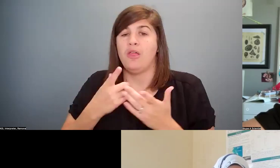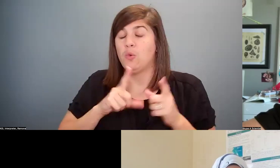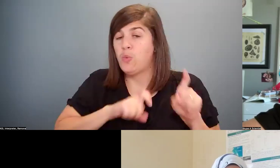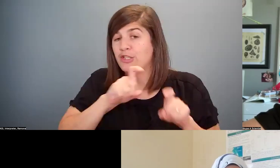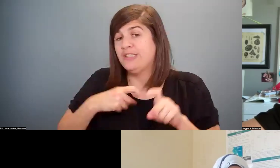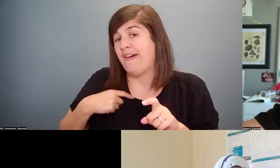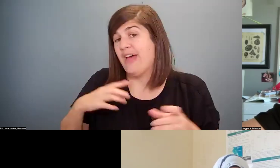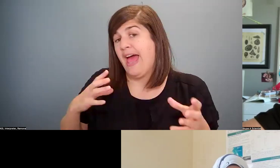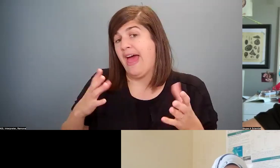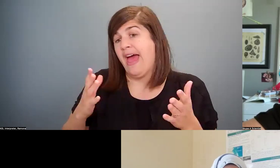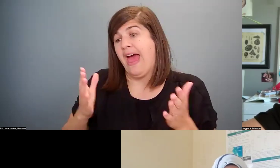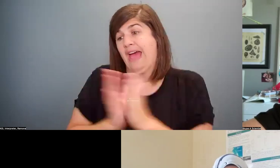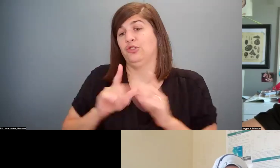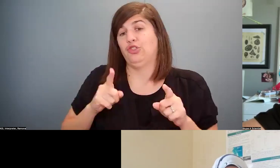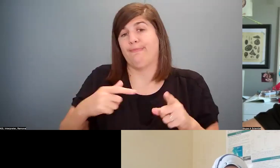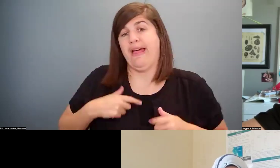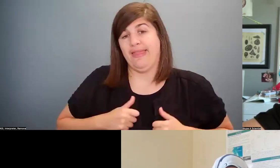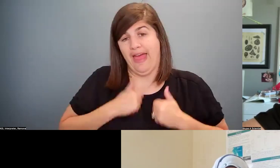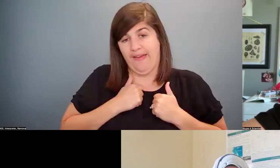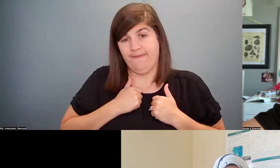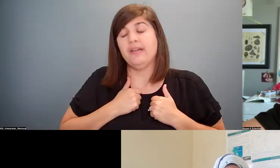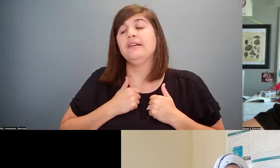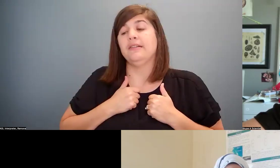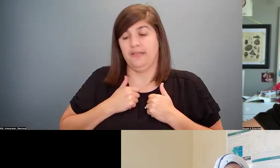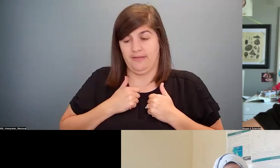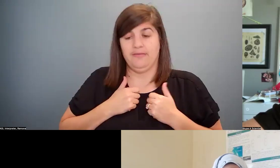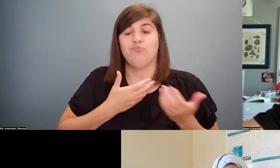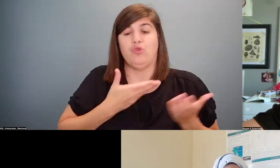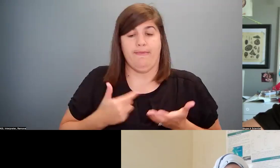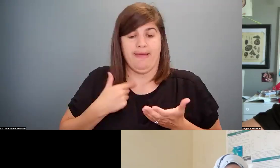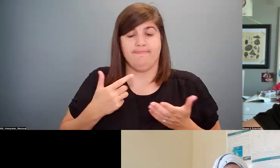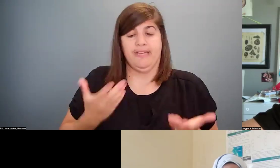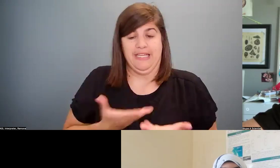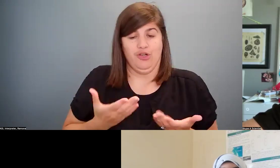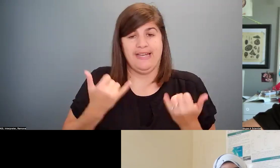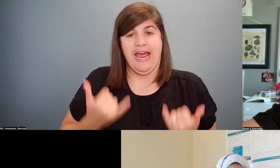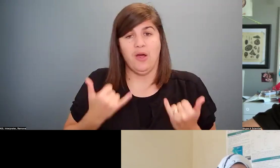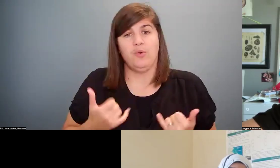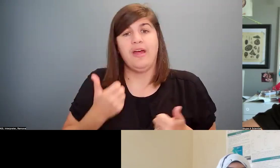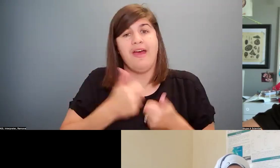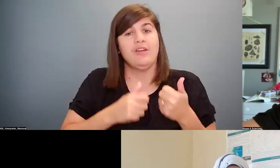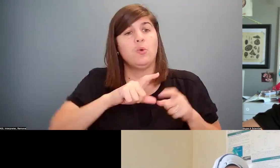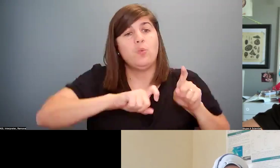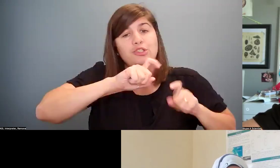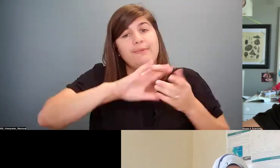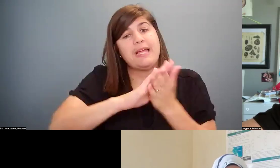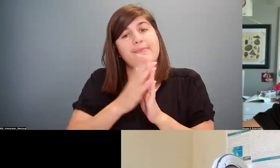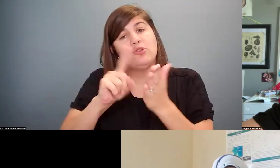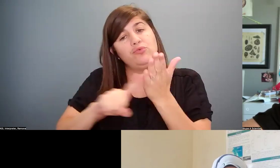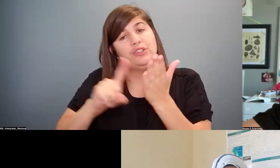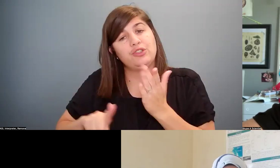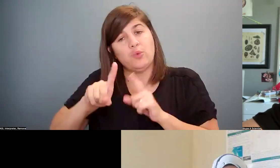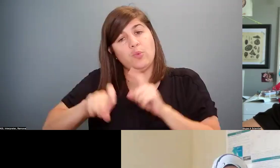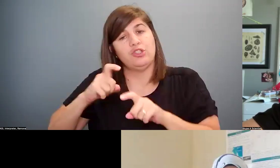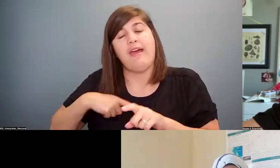asked over my life have gotten me to the point I'm at now. And every question I ask, it becomes over time a research question that